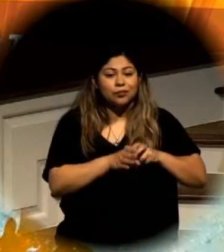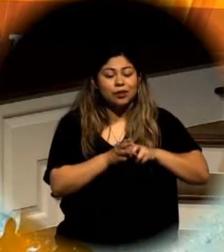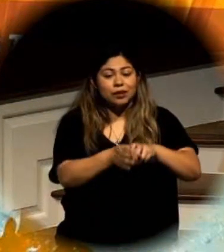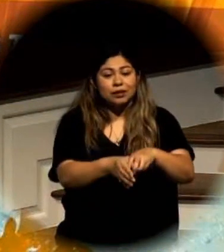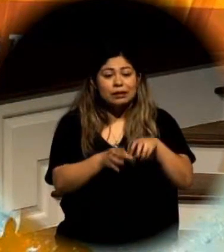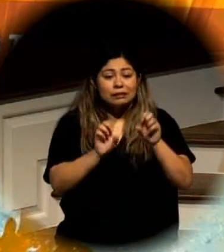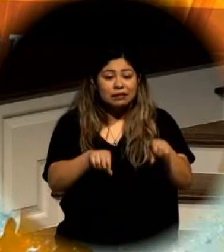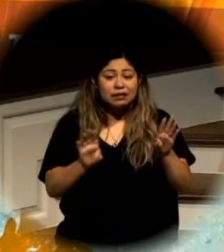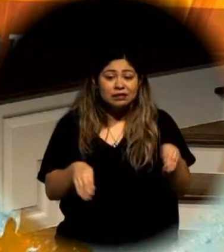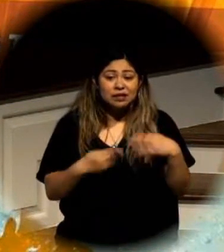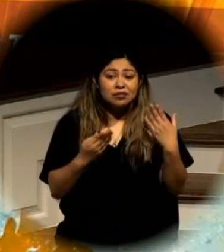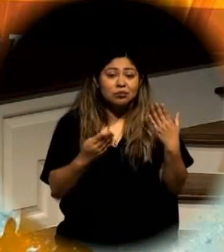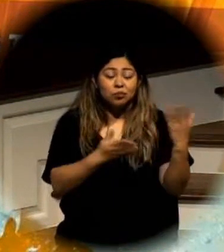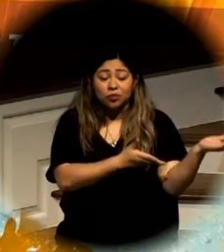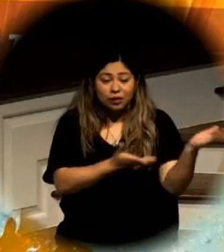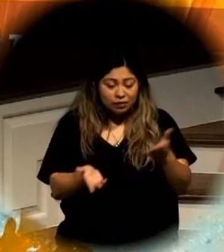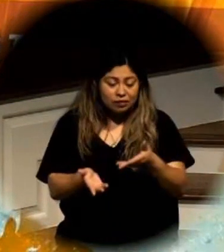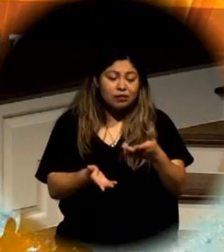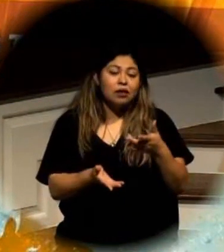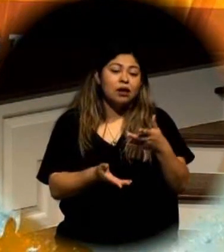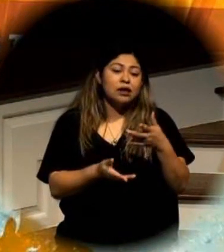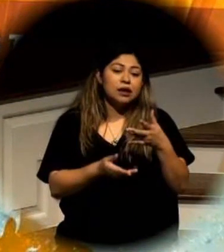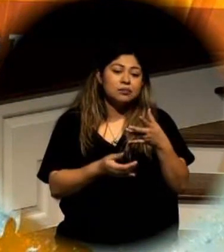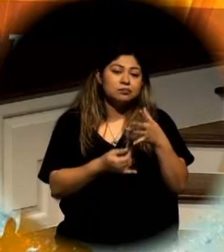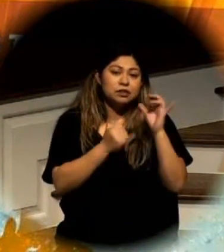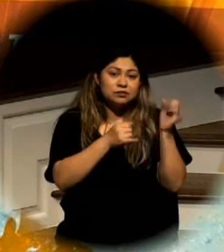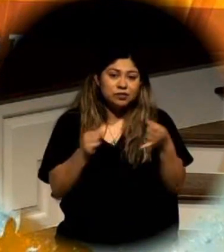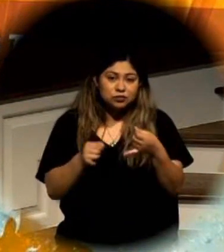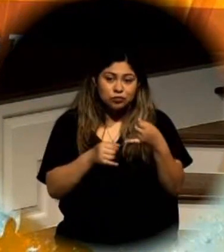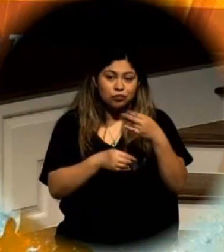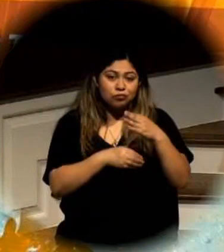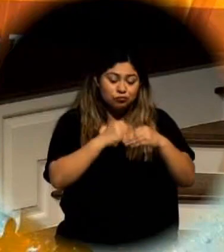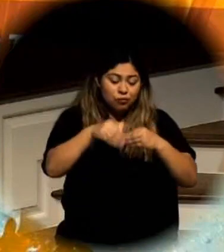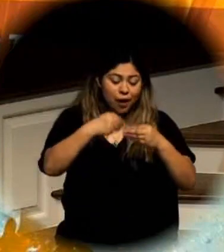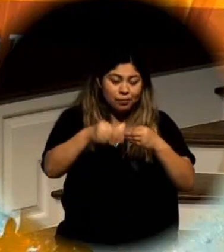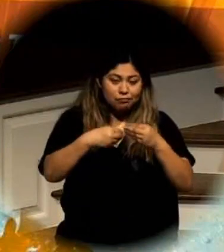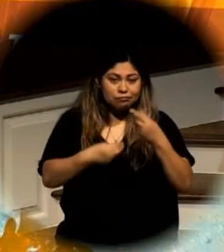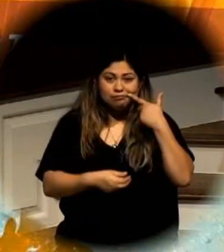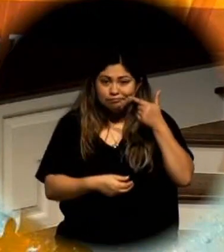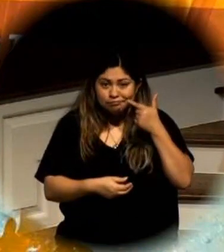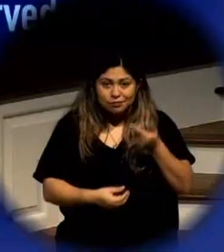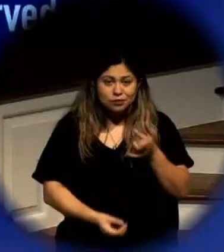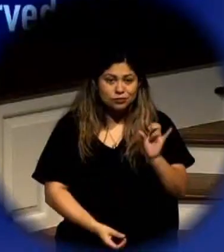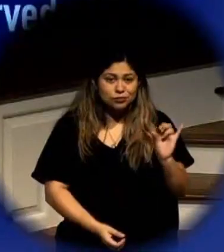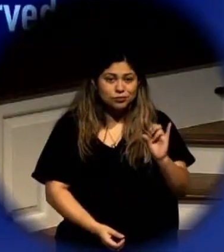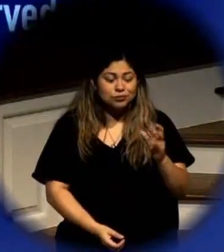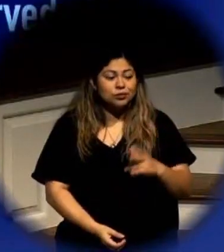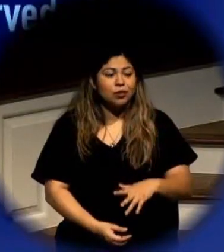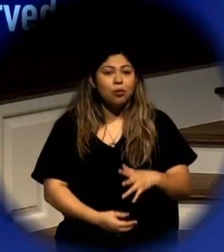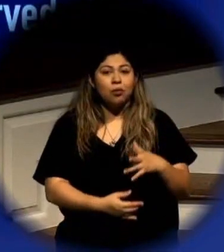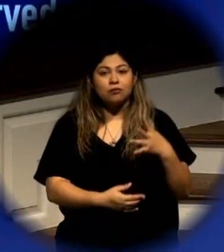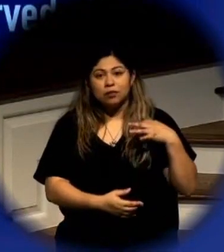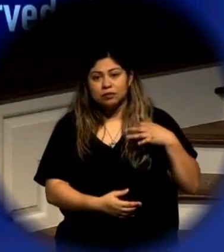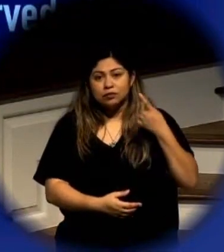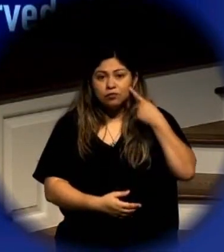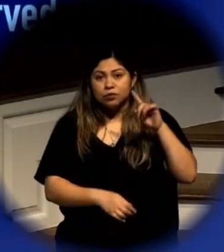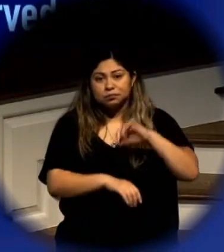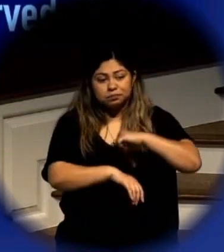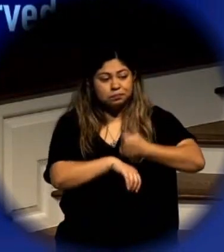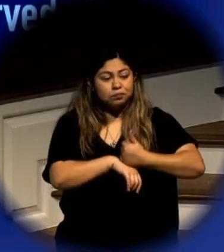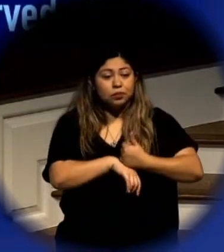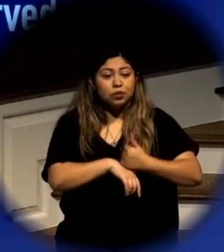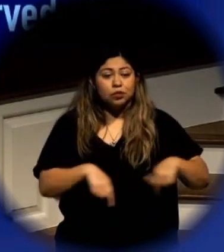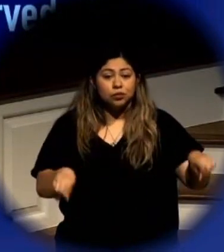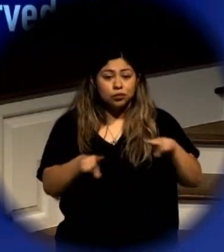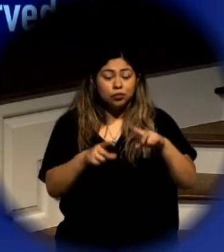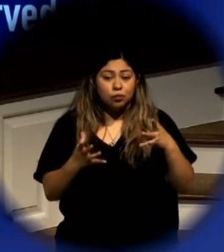individually wrapped candy to the church for prizes, or by volunteering for setup and to run carnival games. Do you have a desire to lead